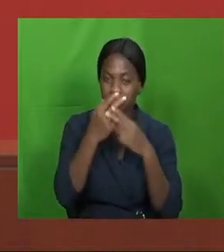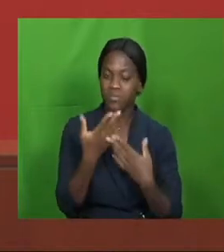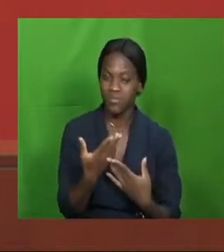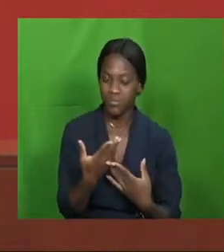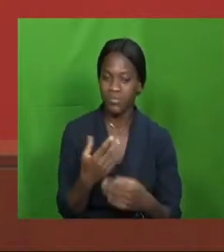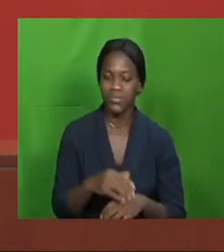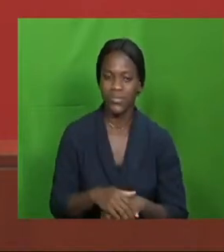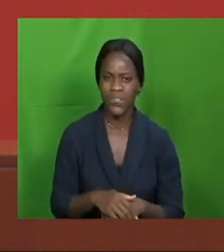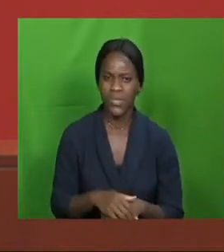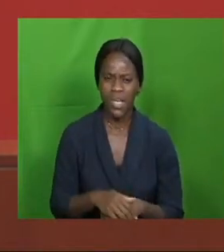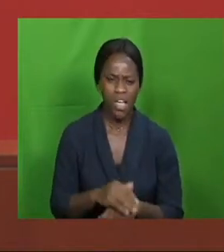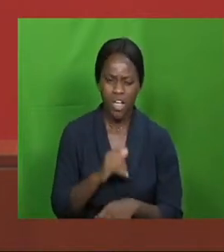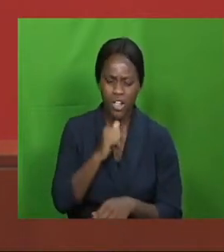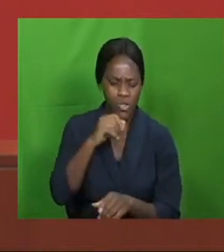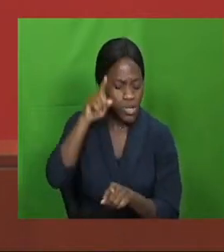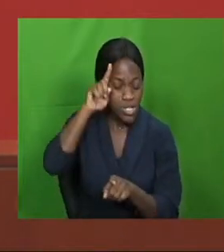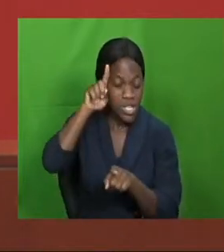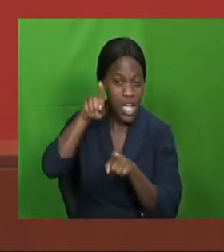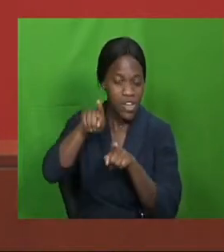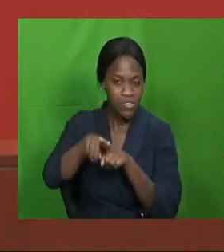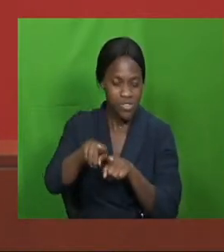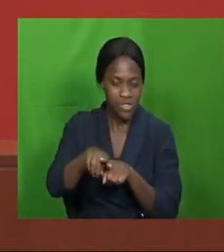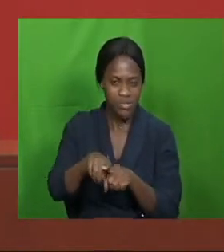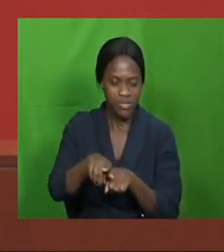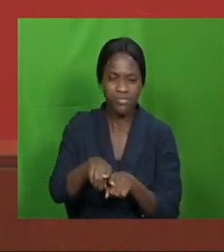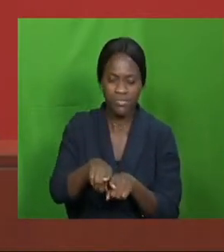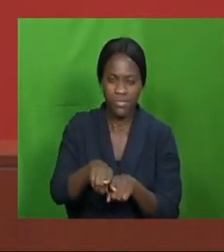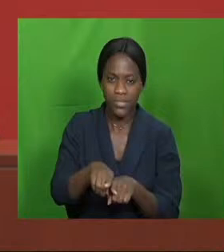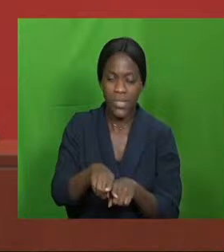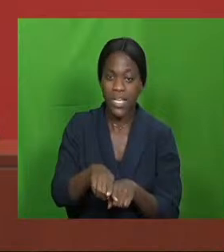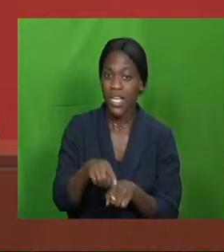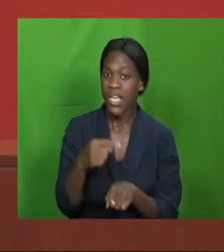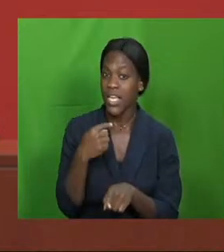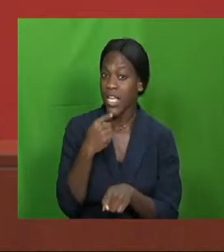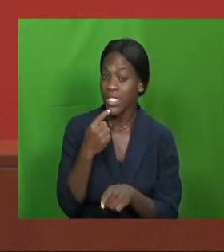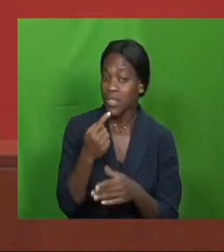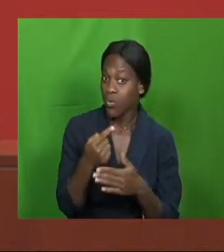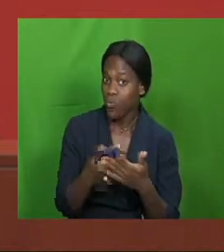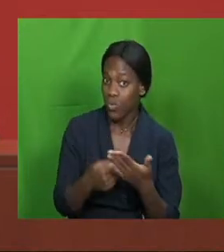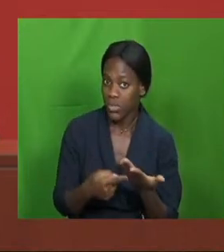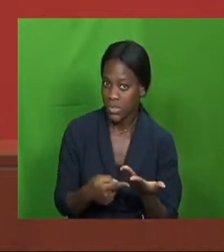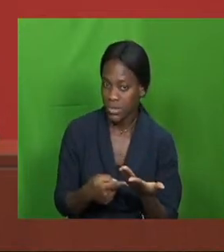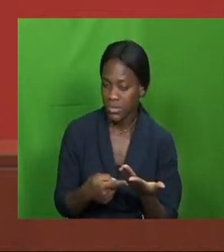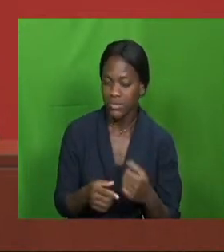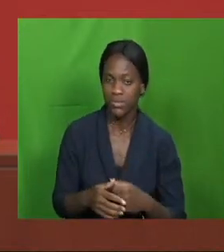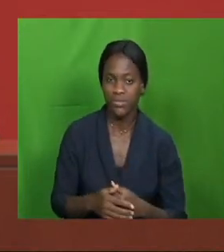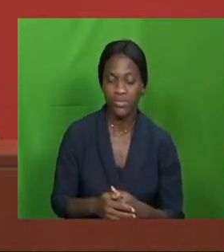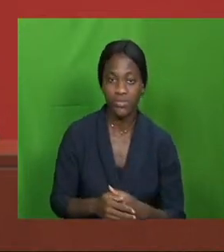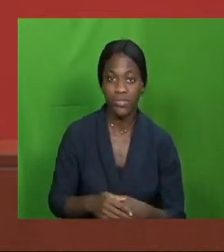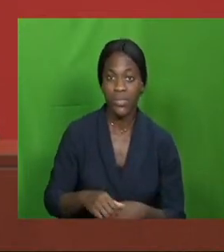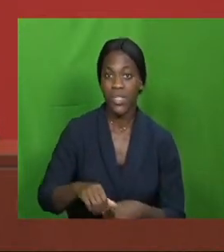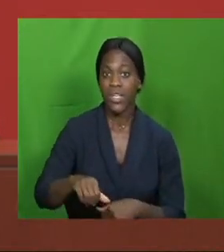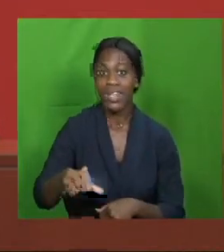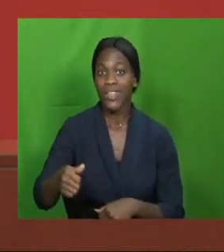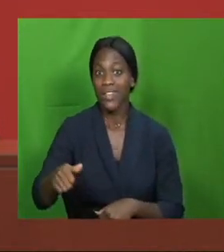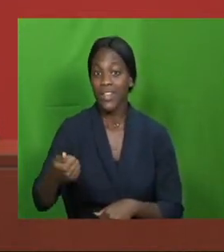dissented and submitted that any other committee of the